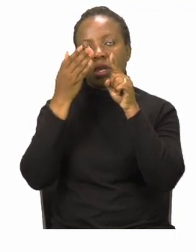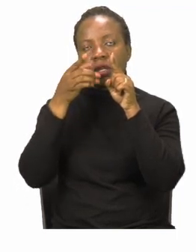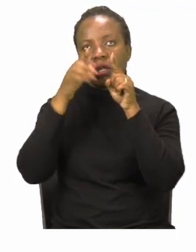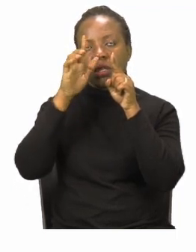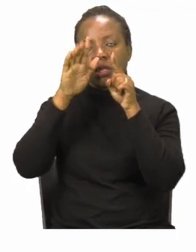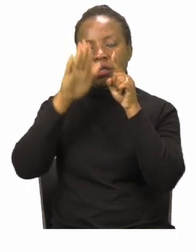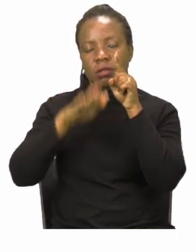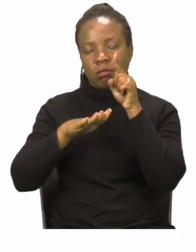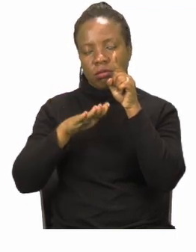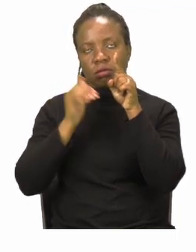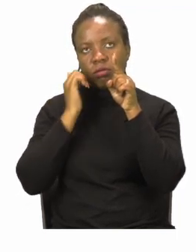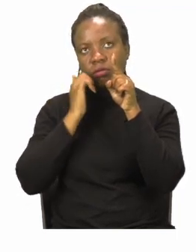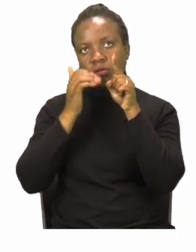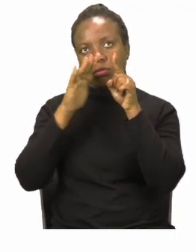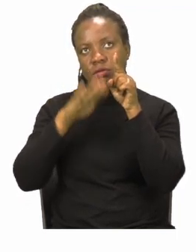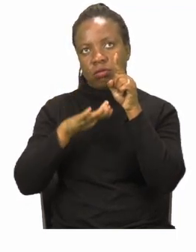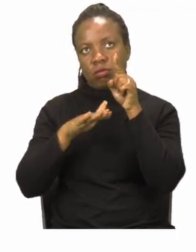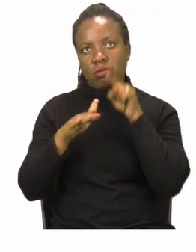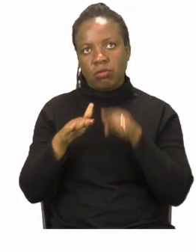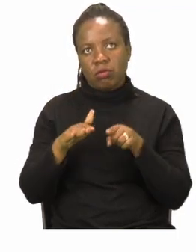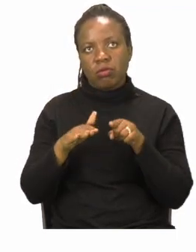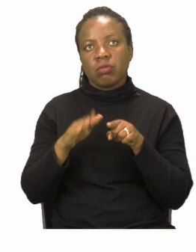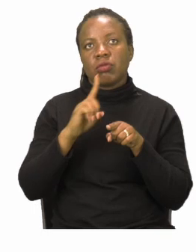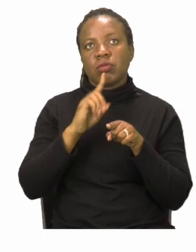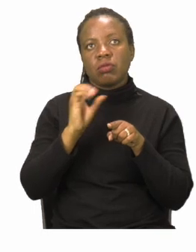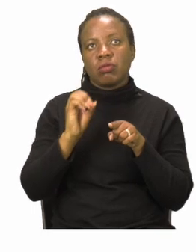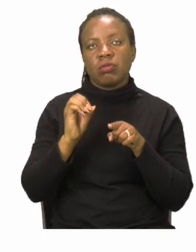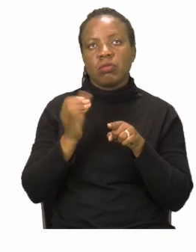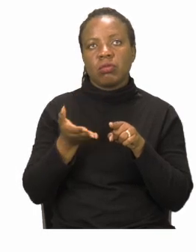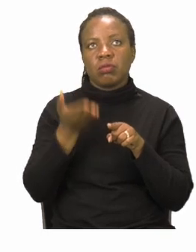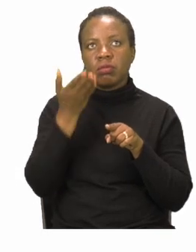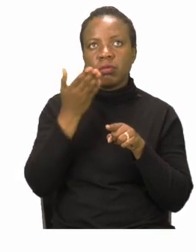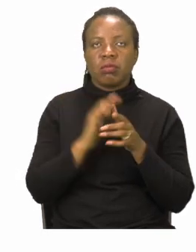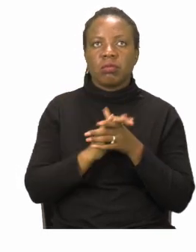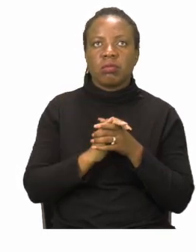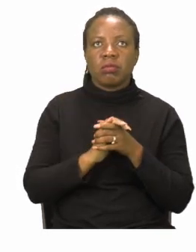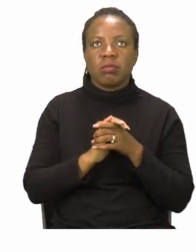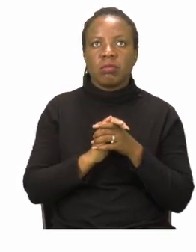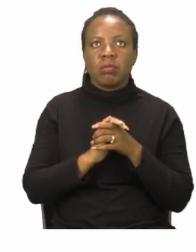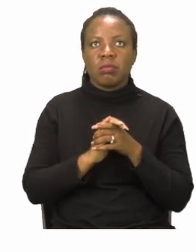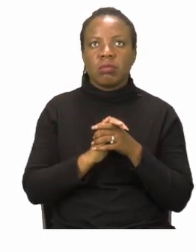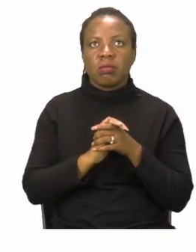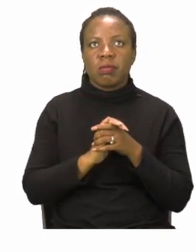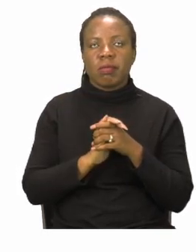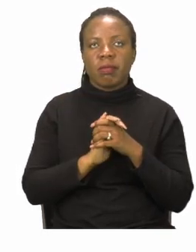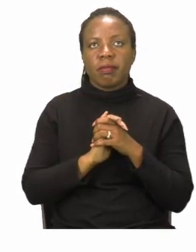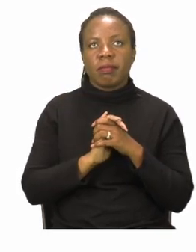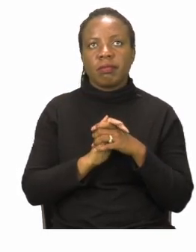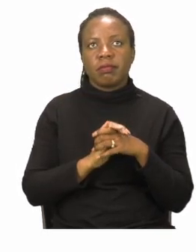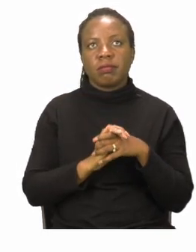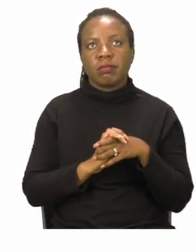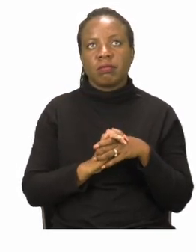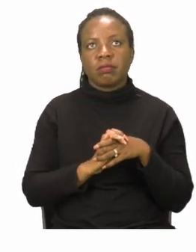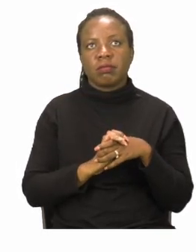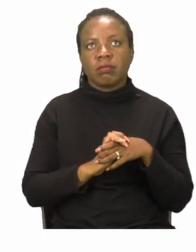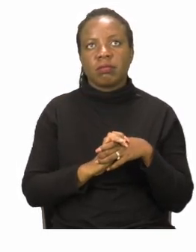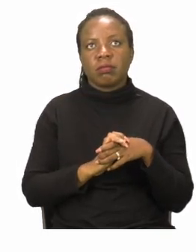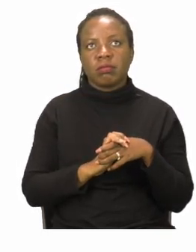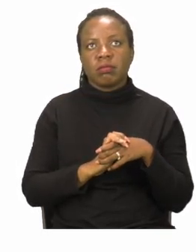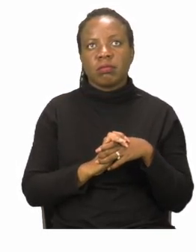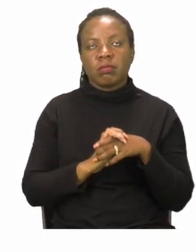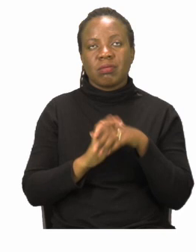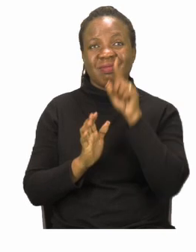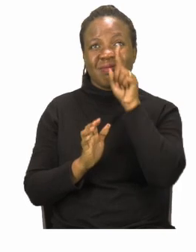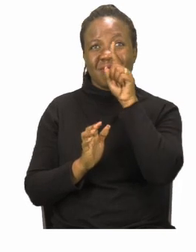look at the number to the top. The number to the top will be